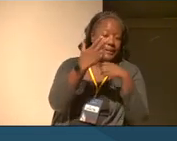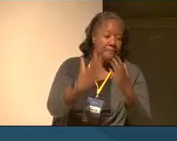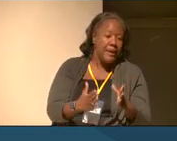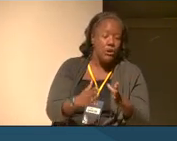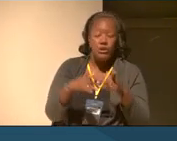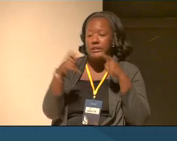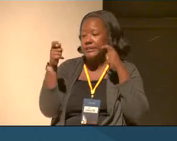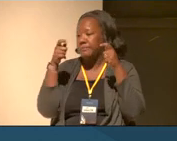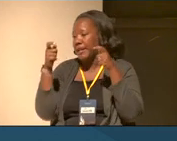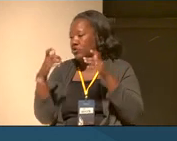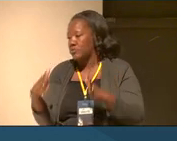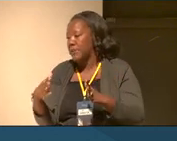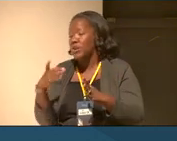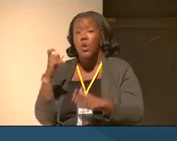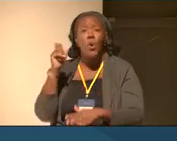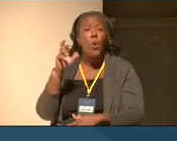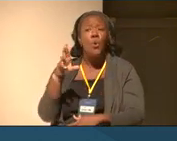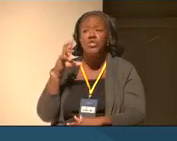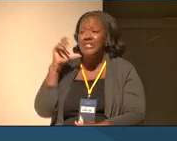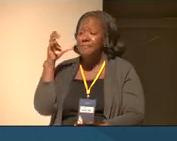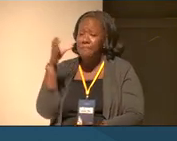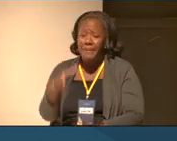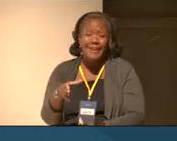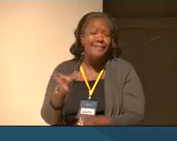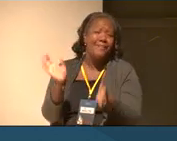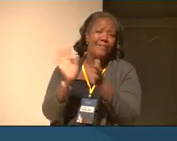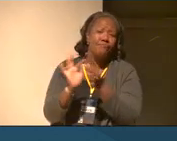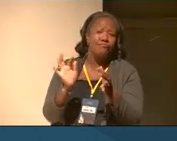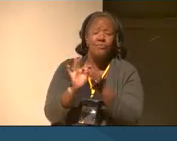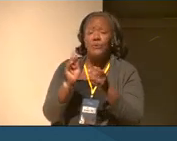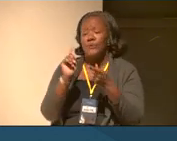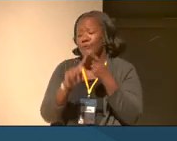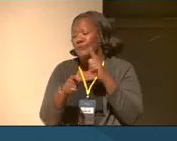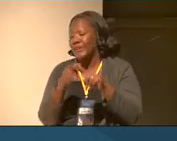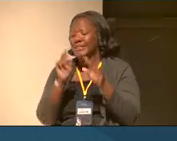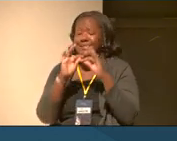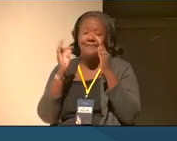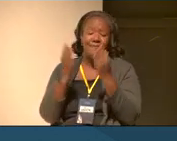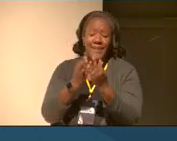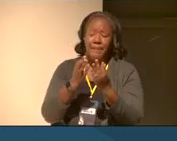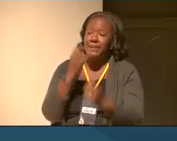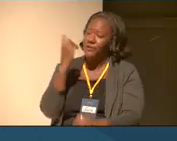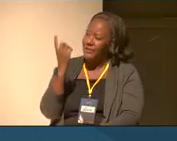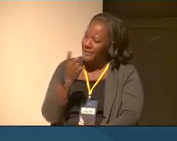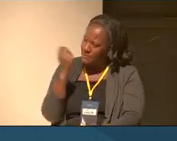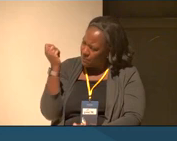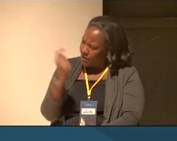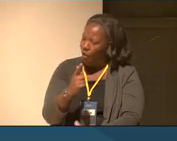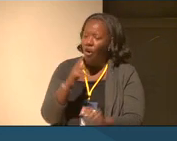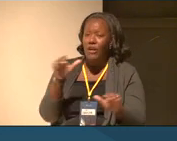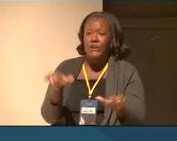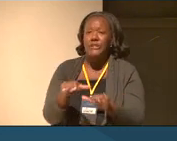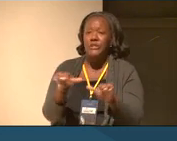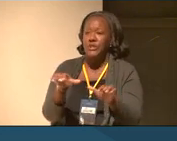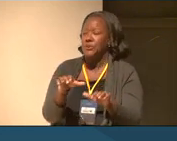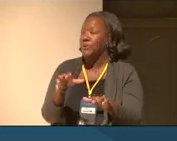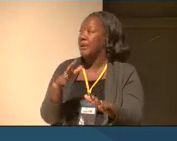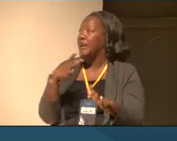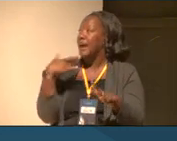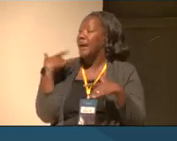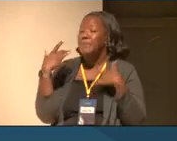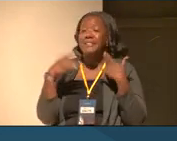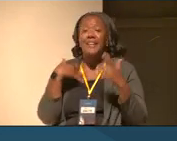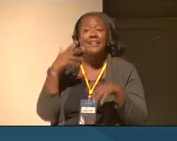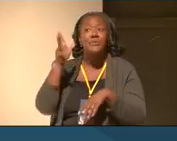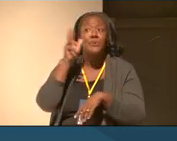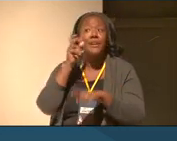just being there and talking to your friends and family. There's something that all of us can do. And I'm so excited to hear examples